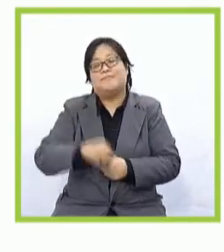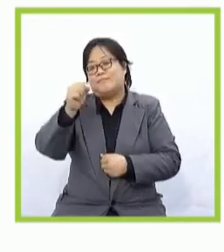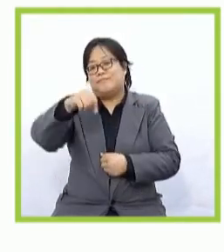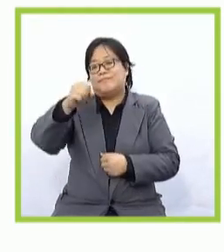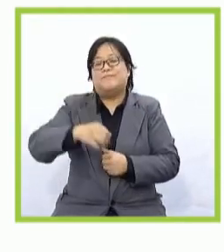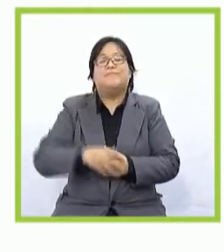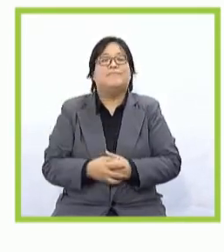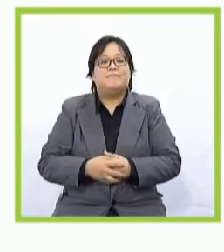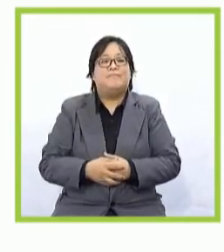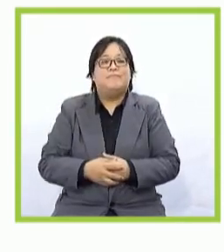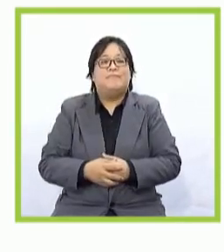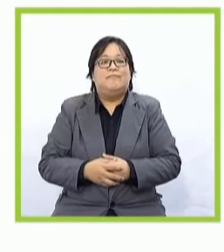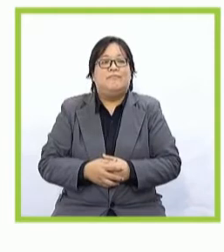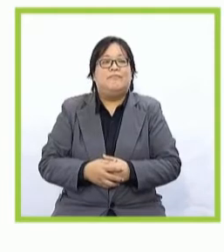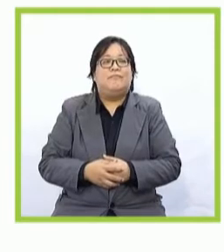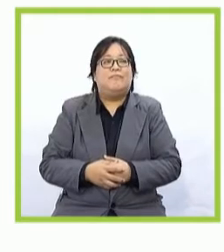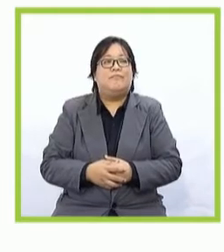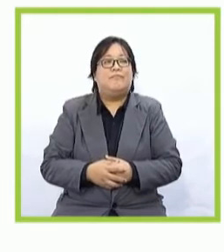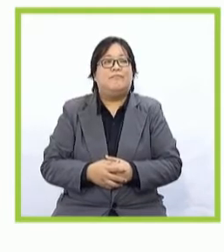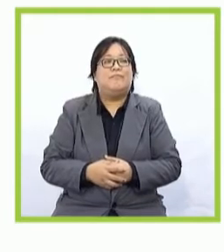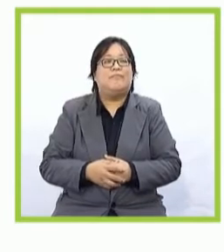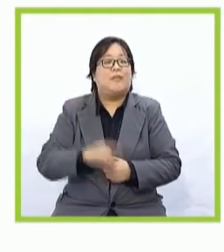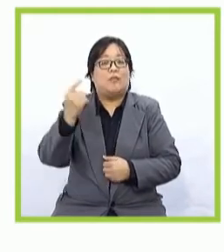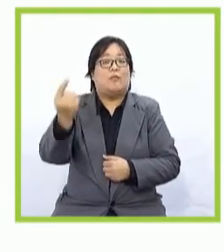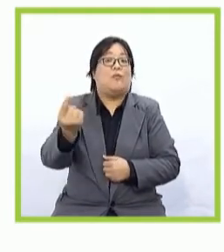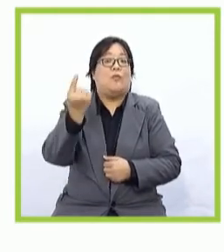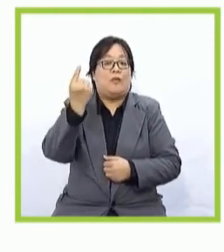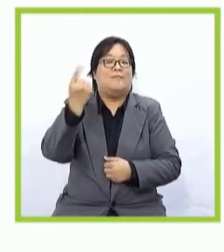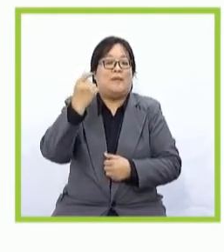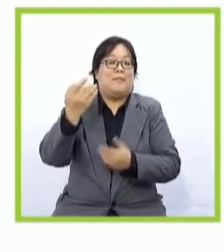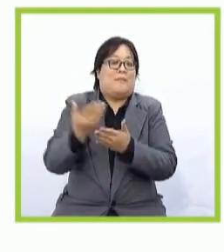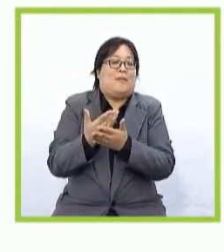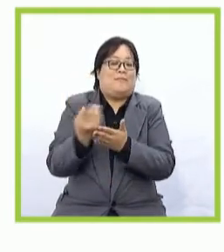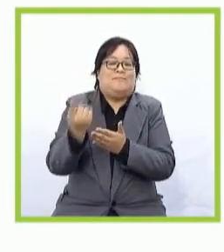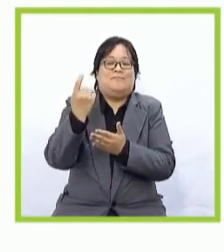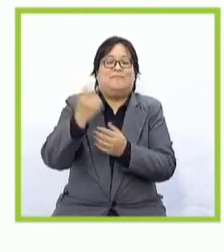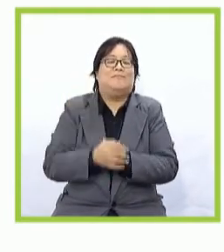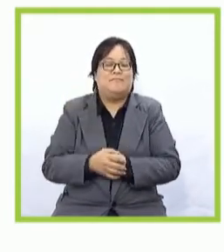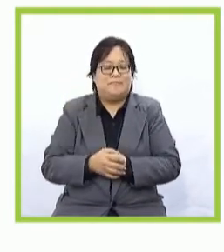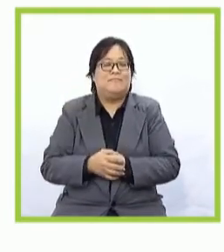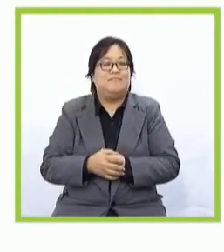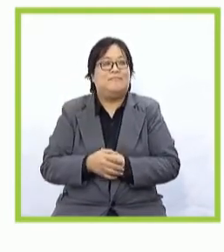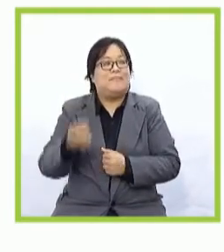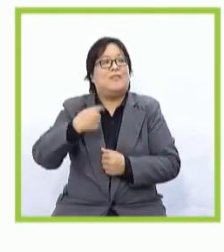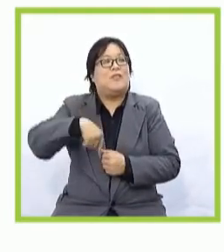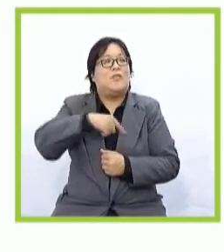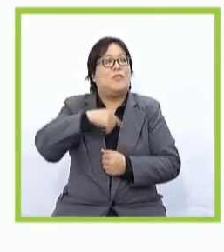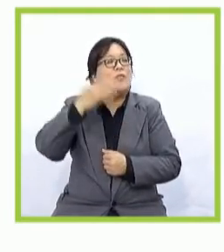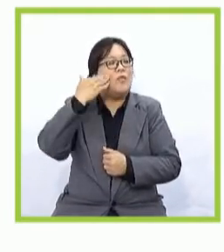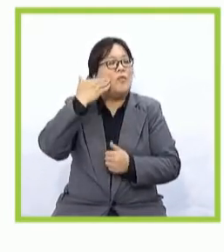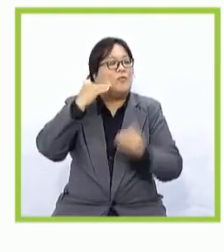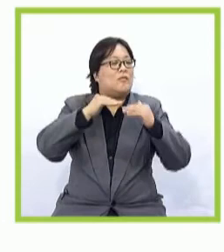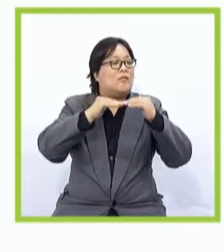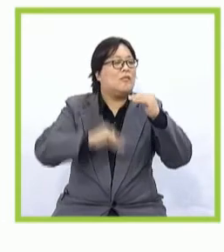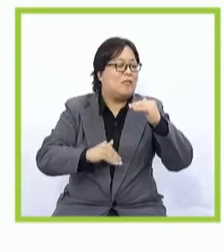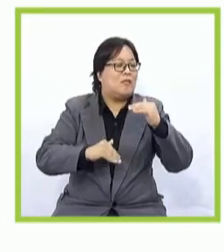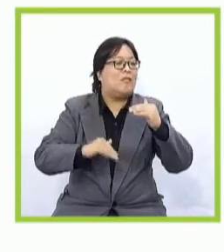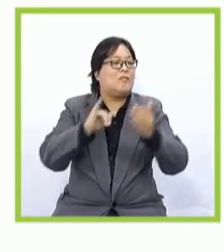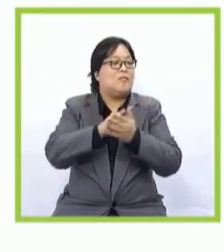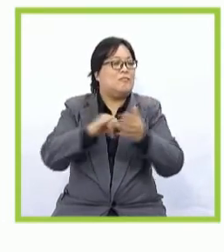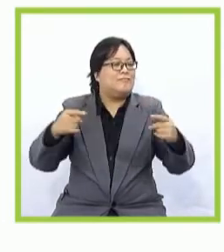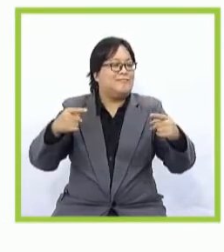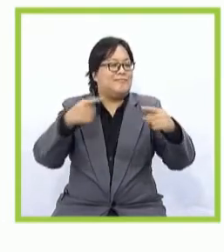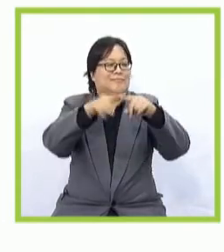So one of the questions that have just come in by Ellie says, we all know that inequality has intersectional